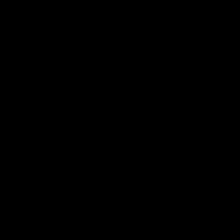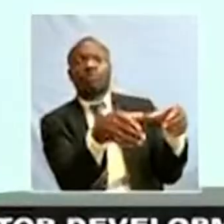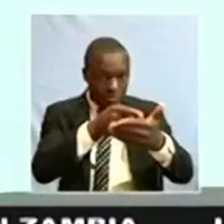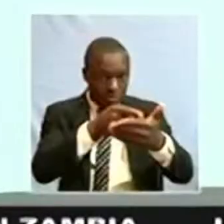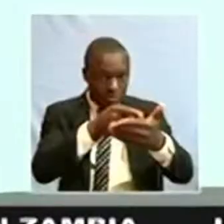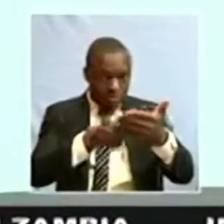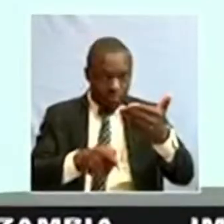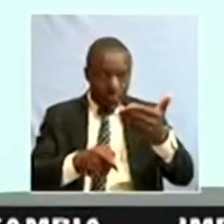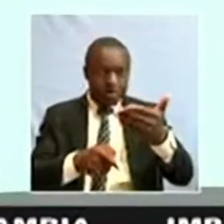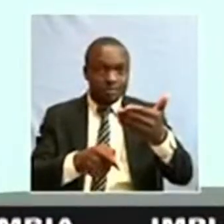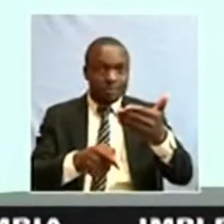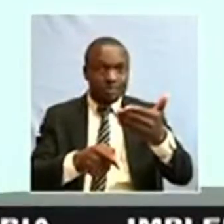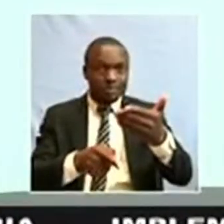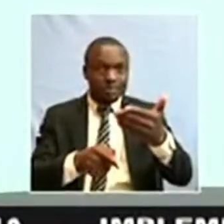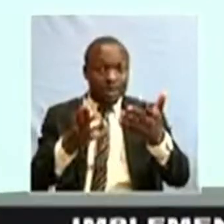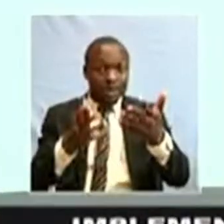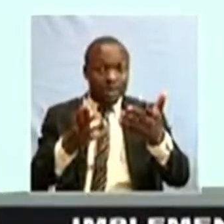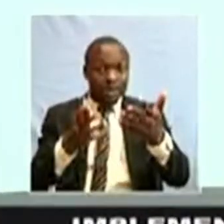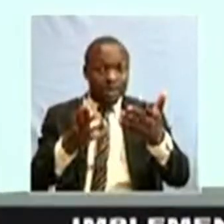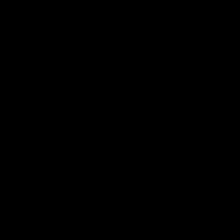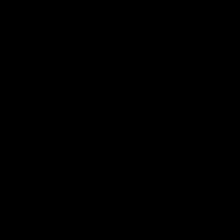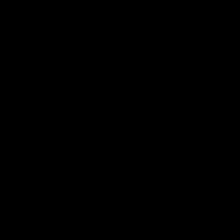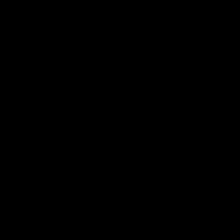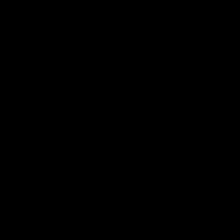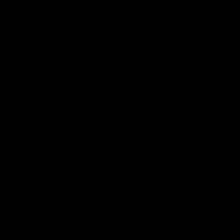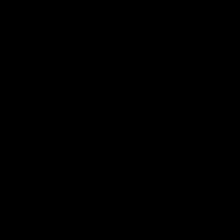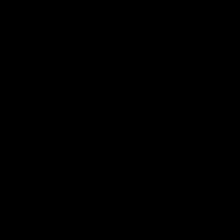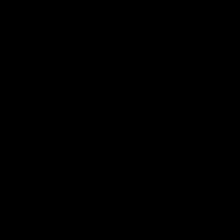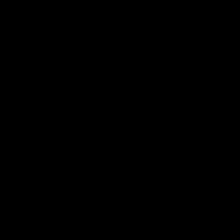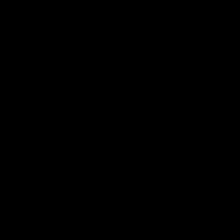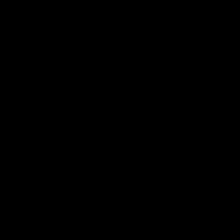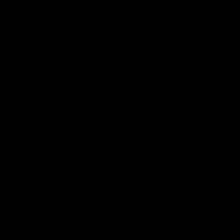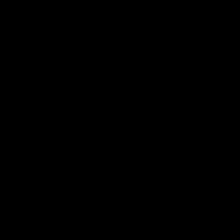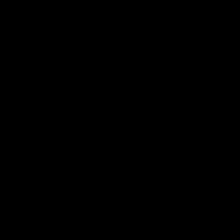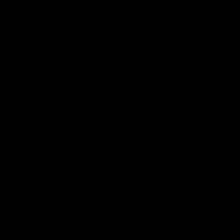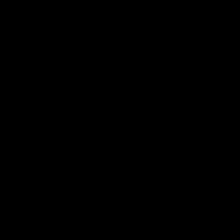what they want to do.